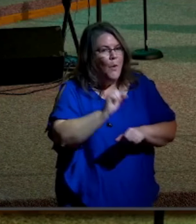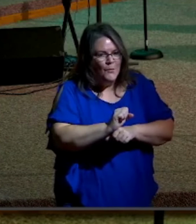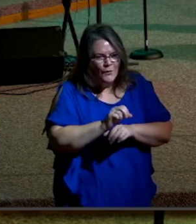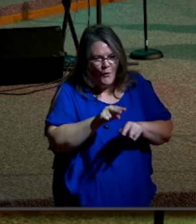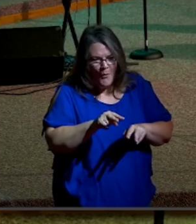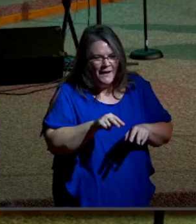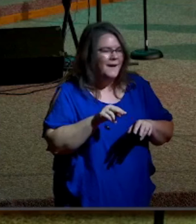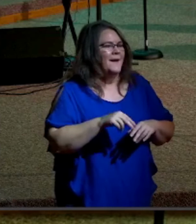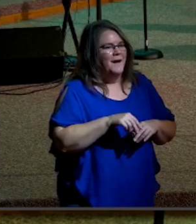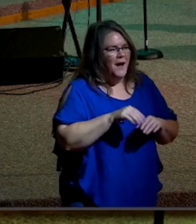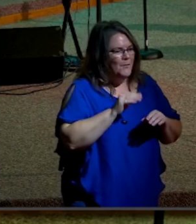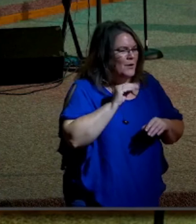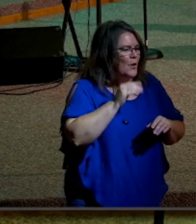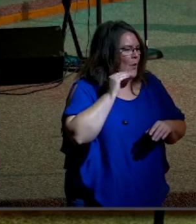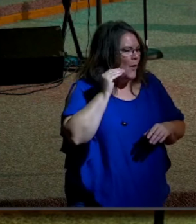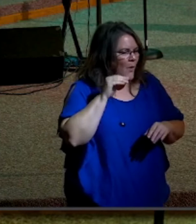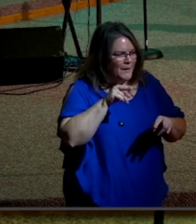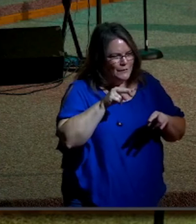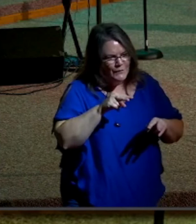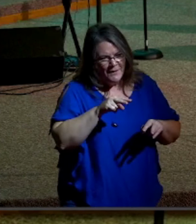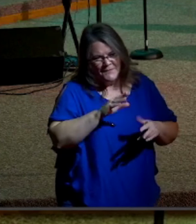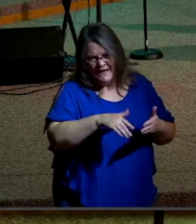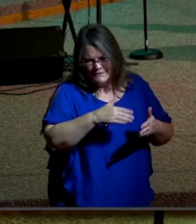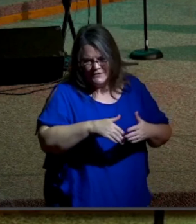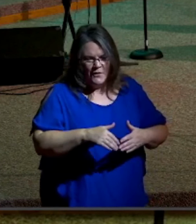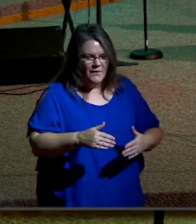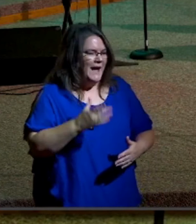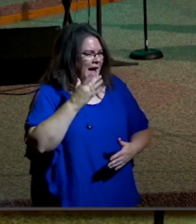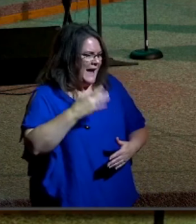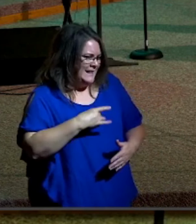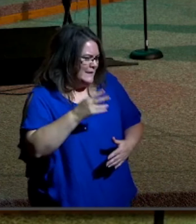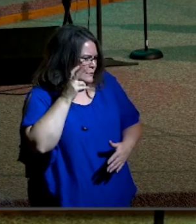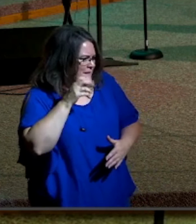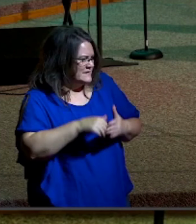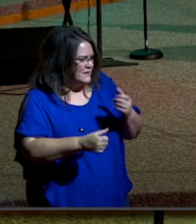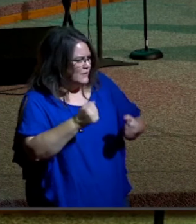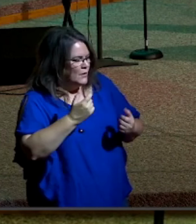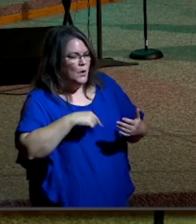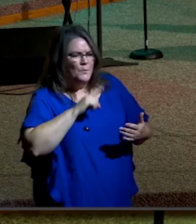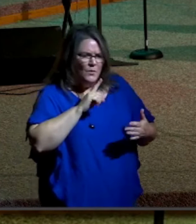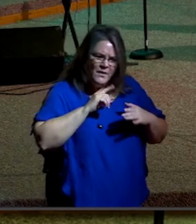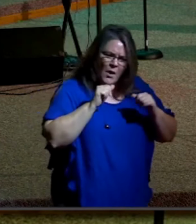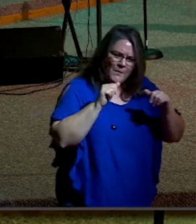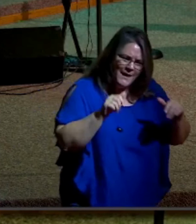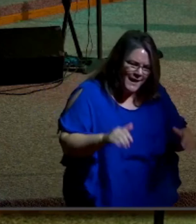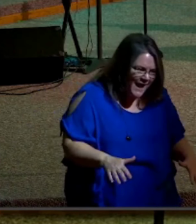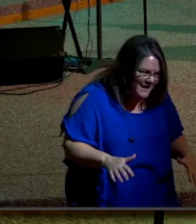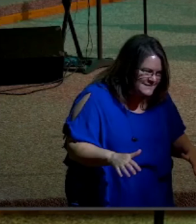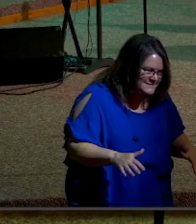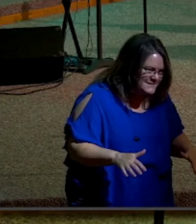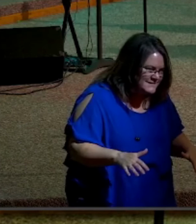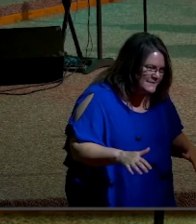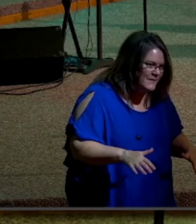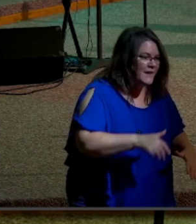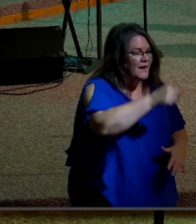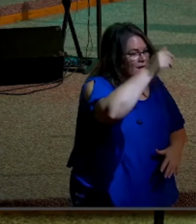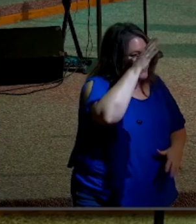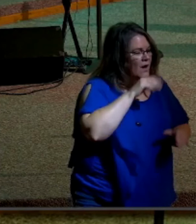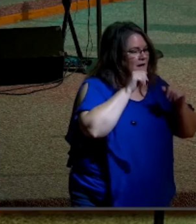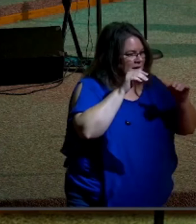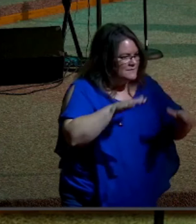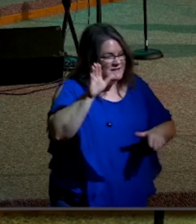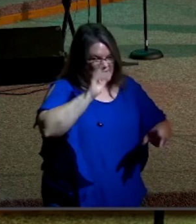song. I like to jam out to that in the car. But we are blessed. God has blessed his